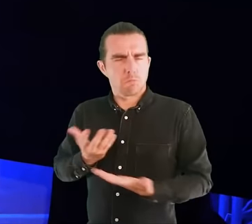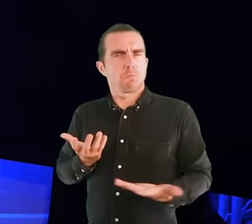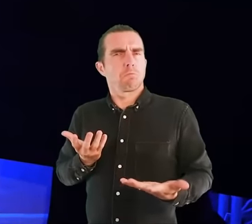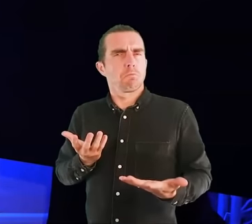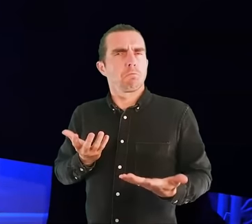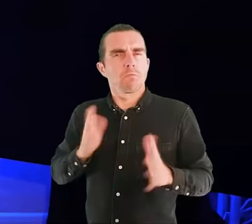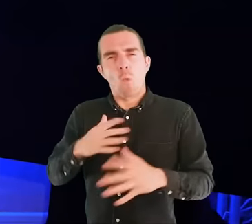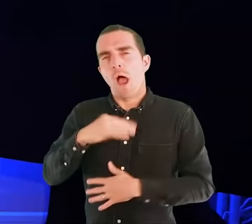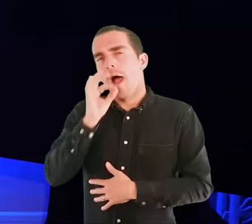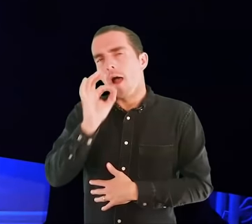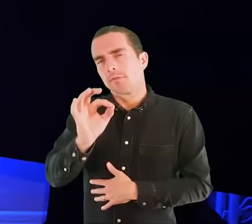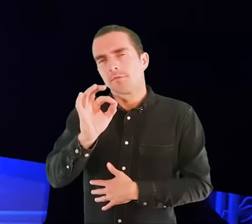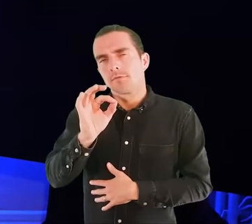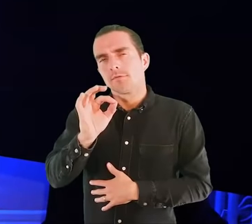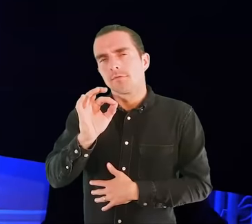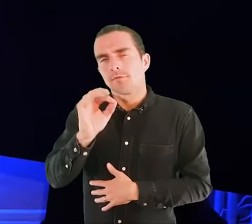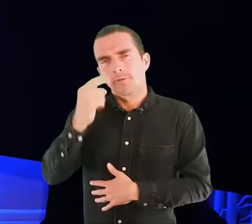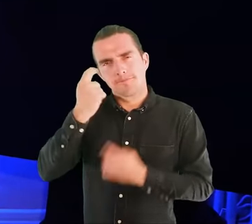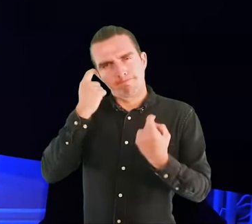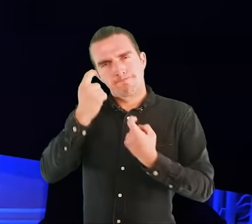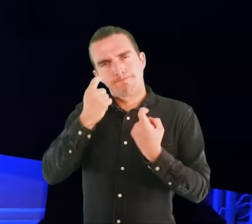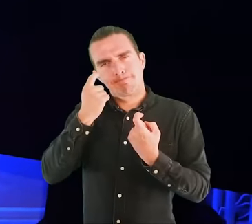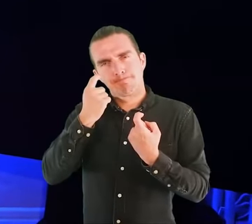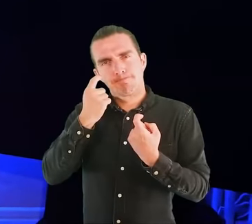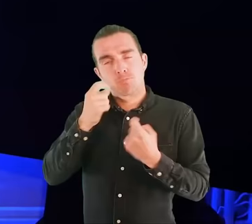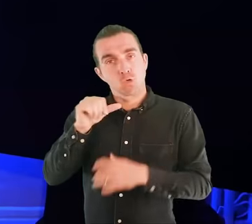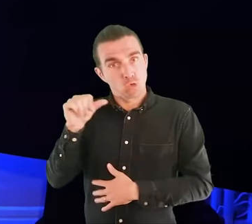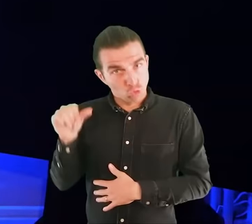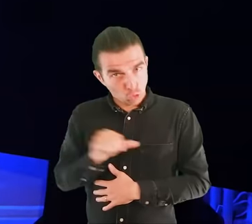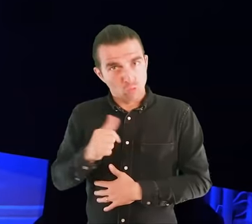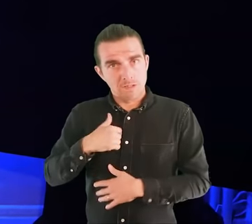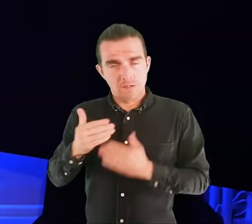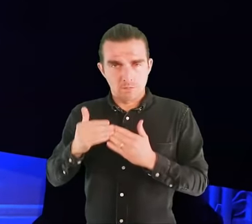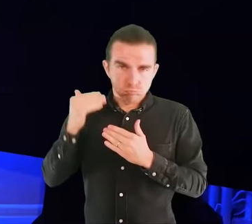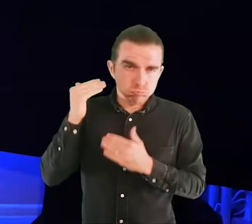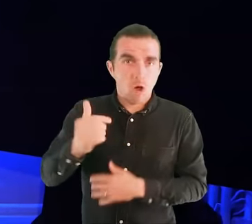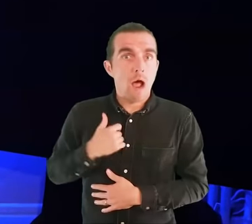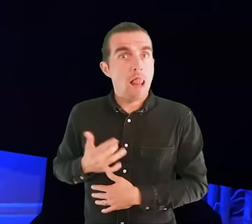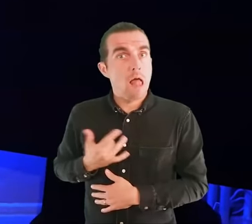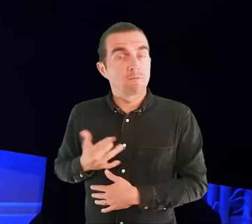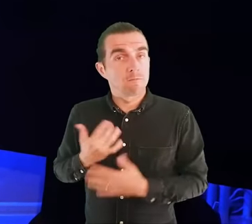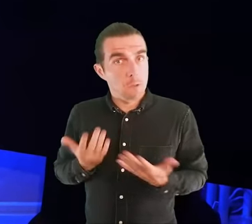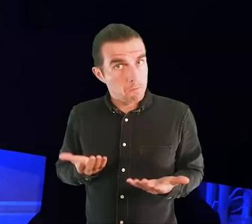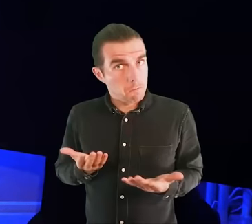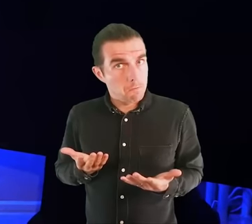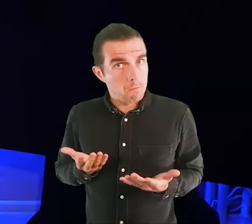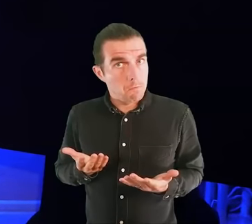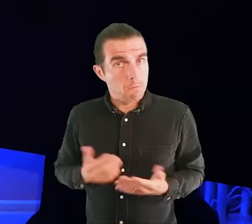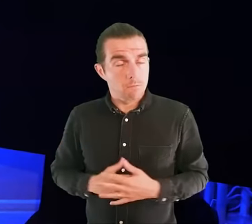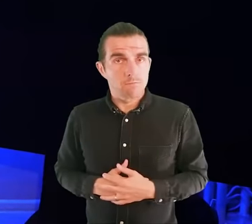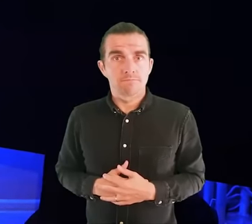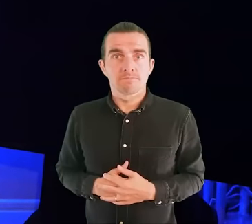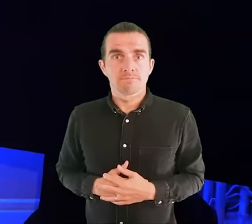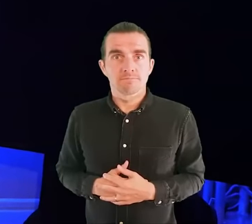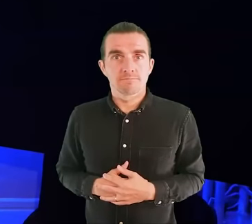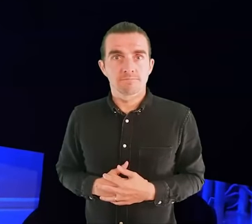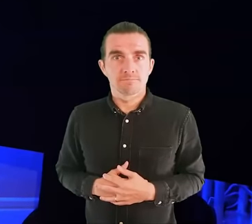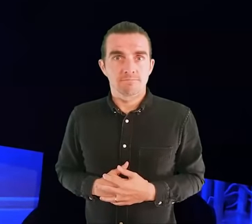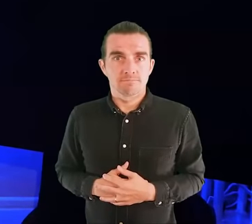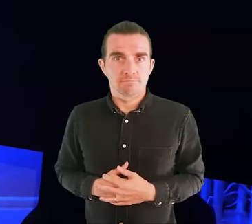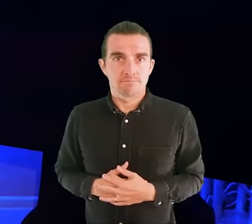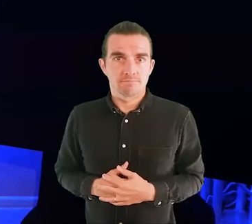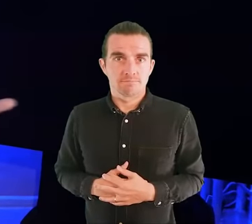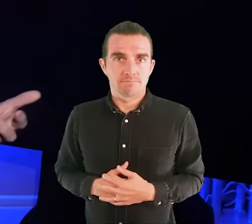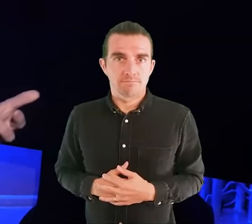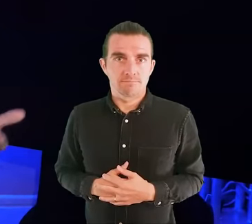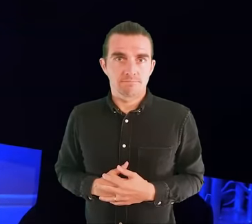all face. First, the question of inequality. Today, extreme financial inequality